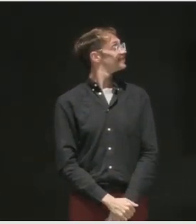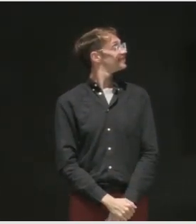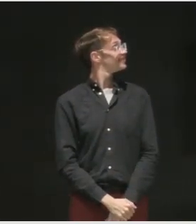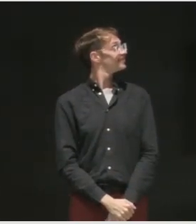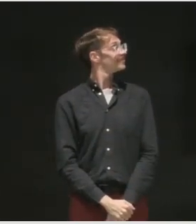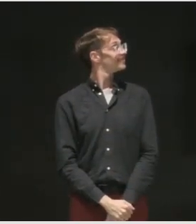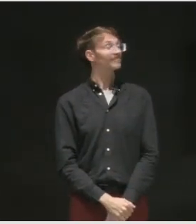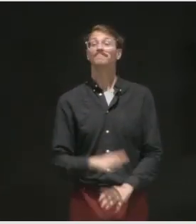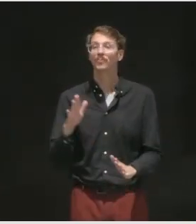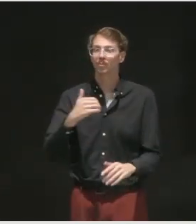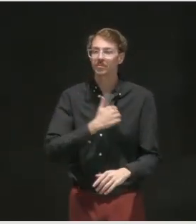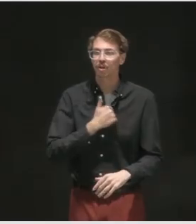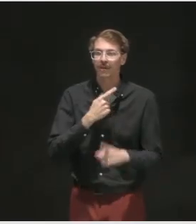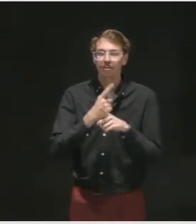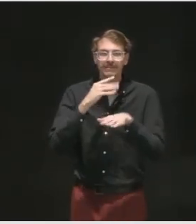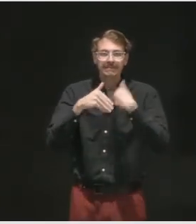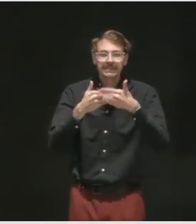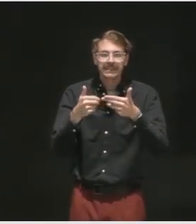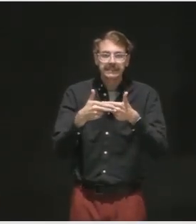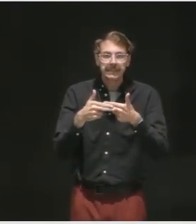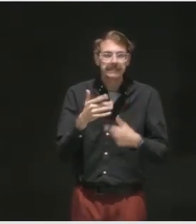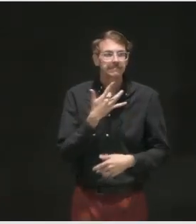Oh, sorry, I was trying to go to the next slide.